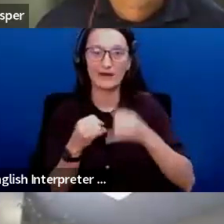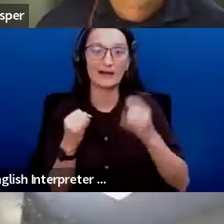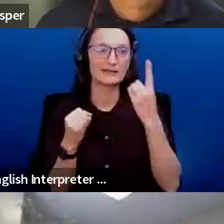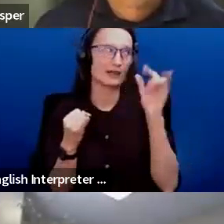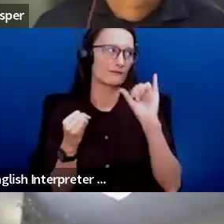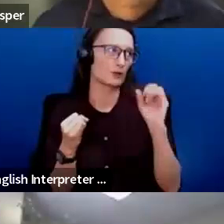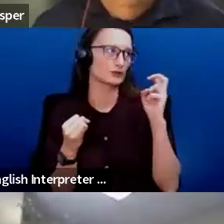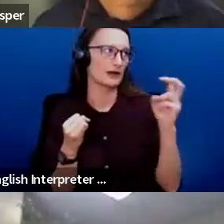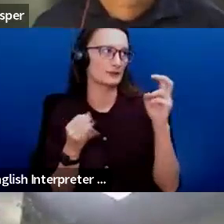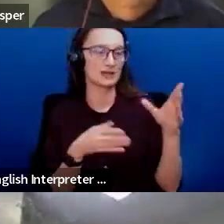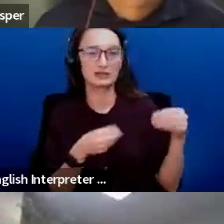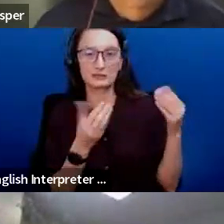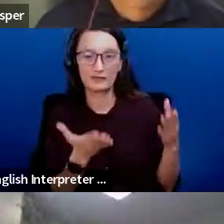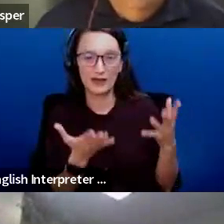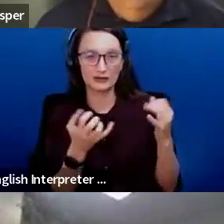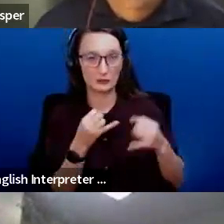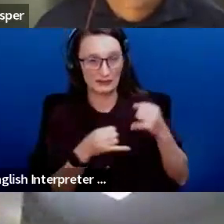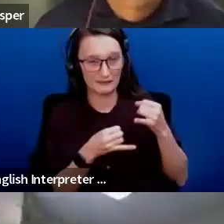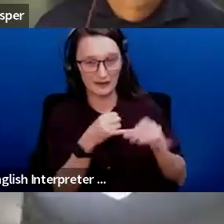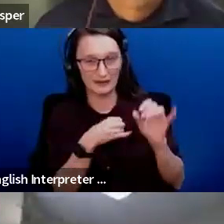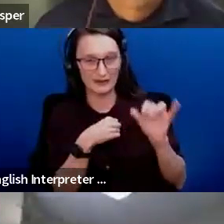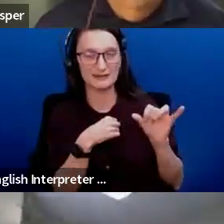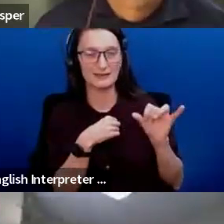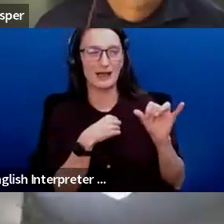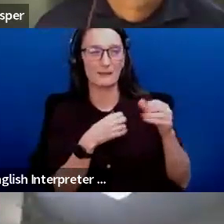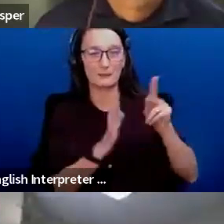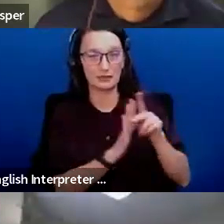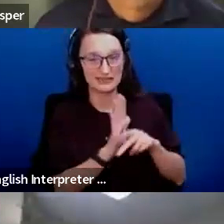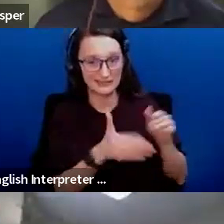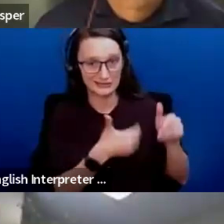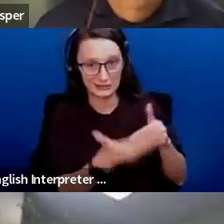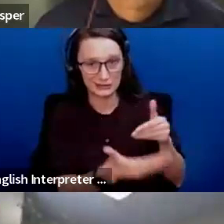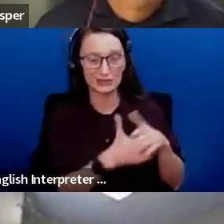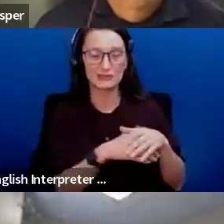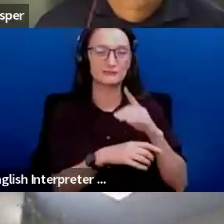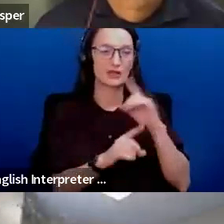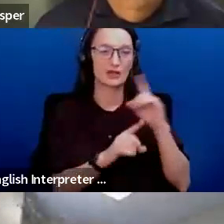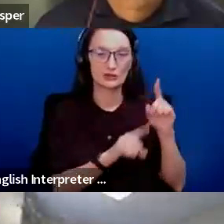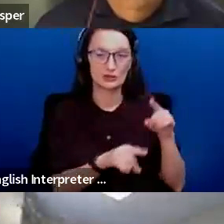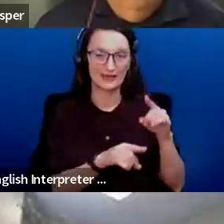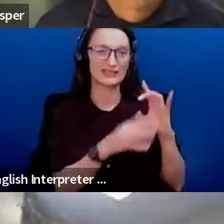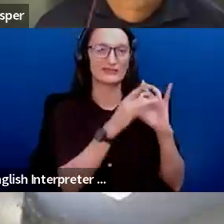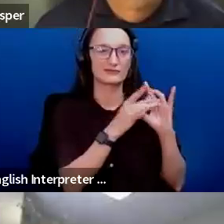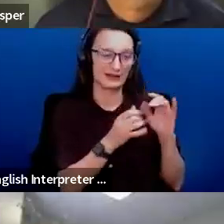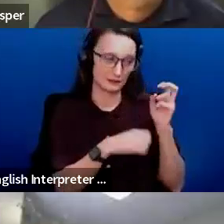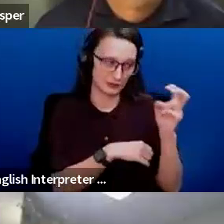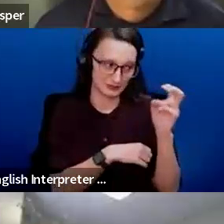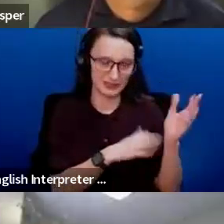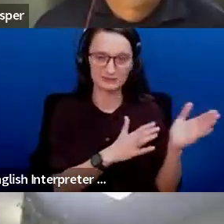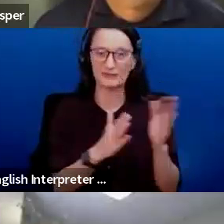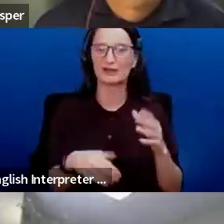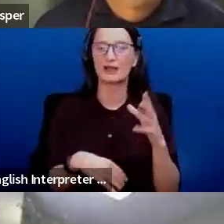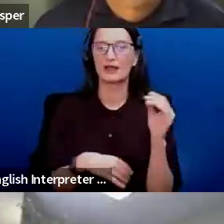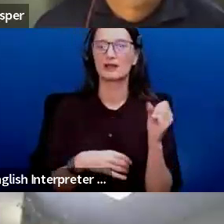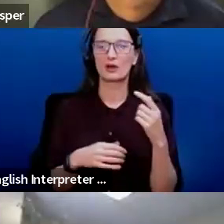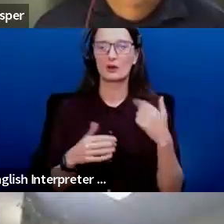looking at finalizing the transportation procedures, directive as it relates to it. And so, and we know that